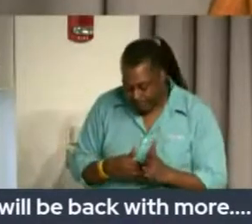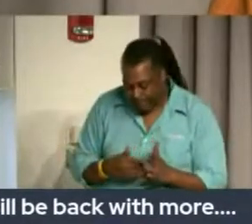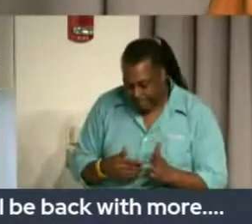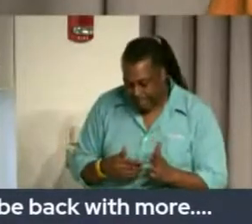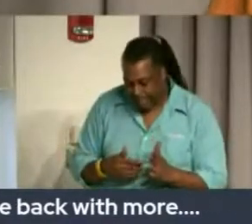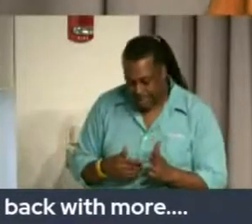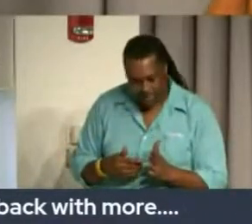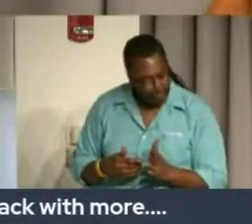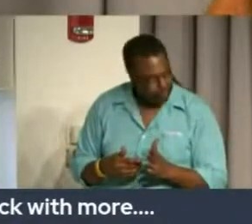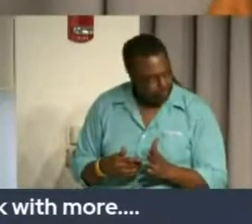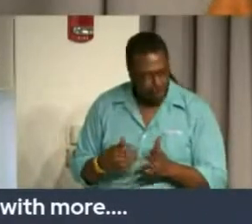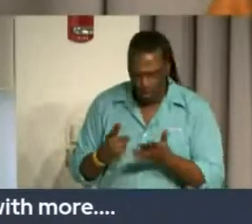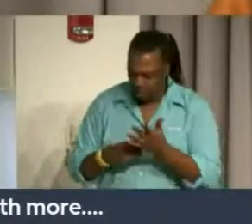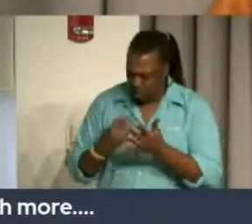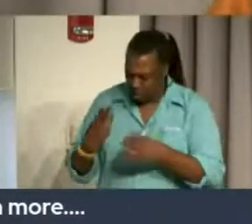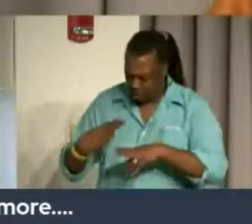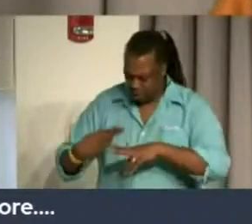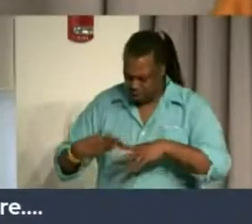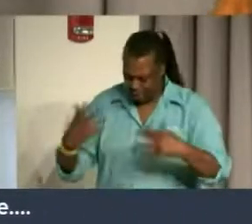I've heard it called